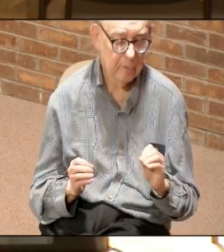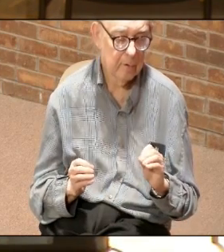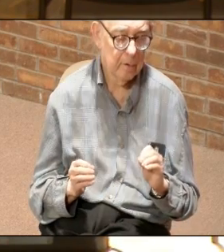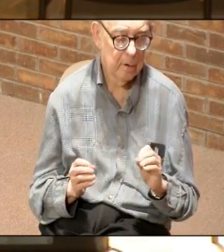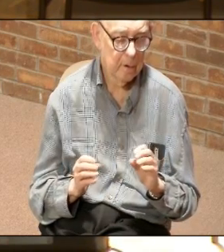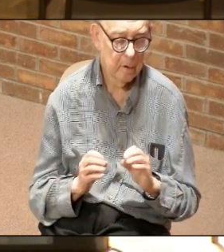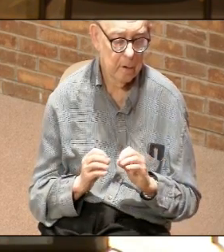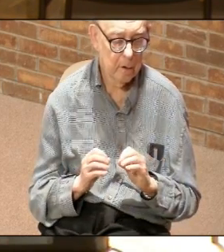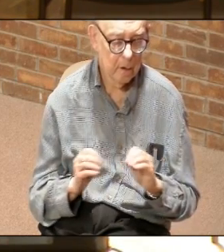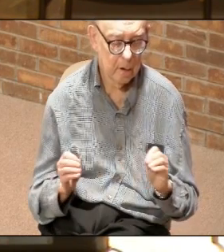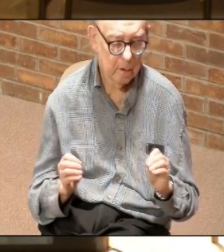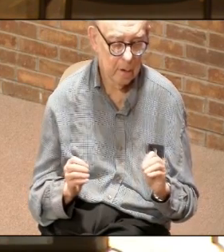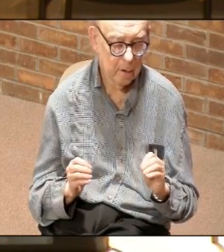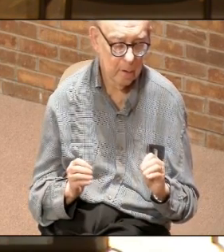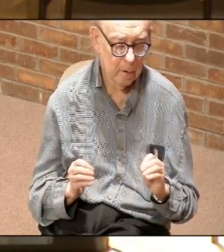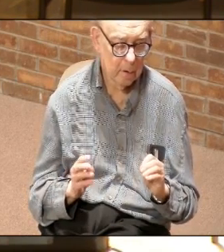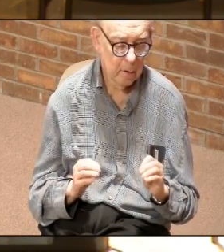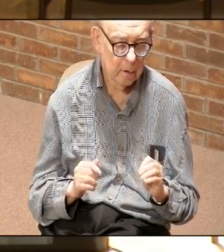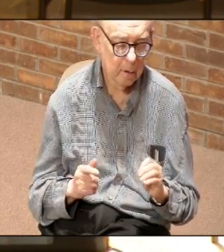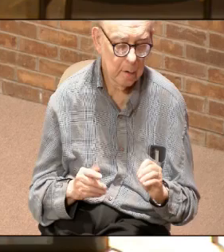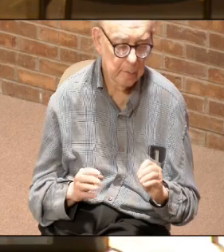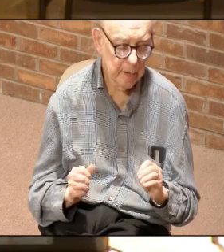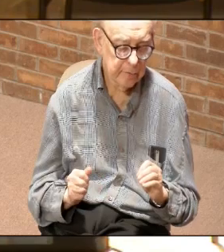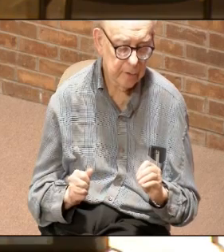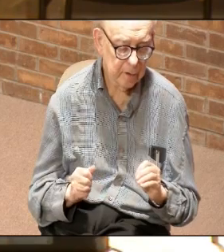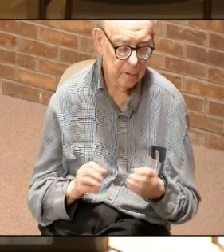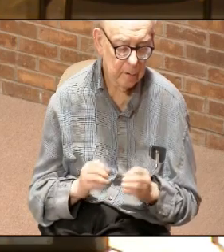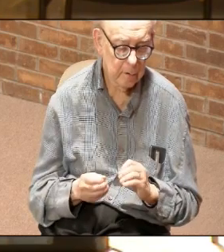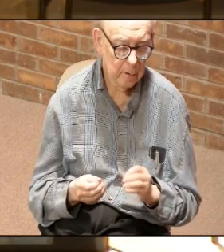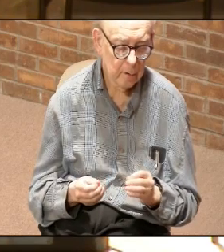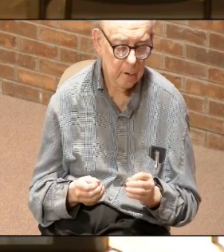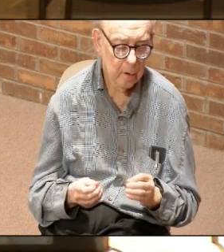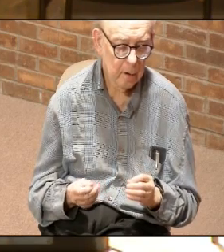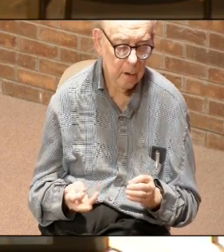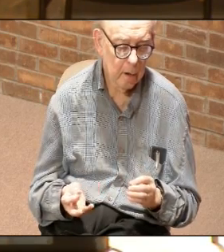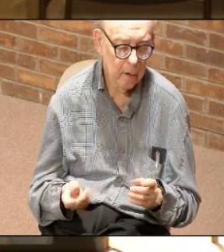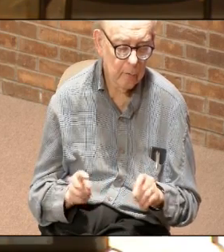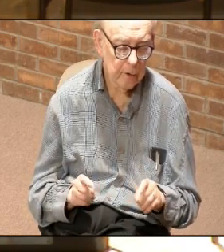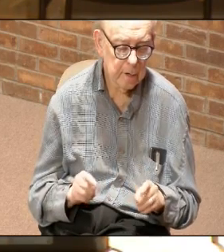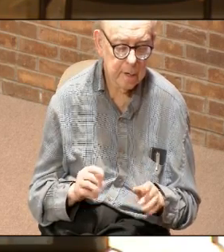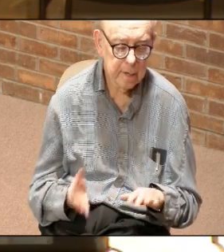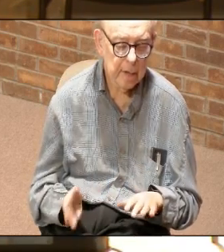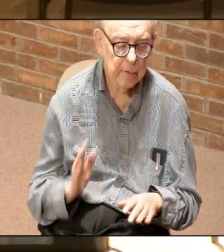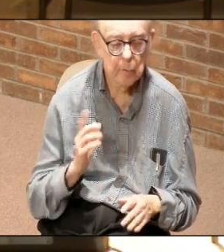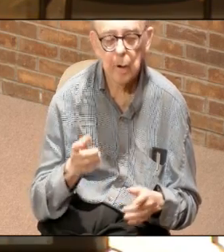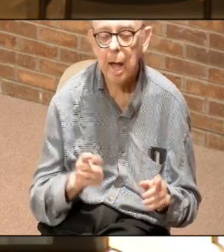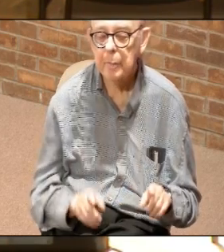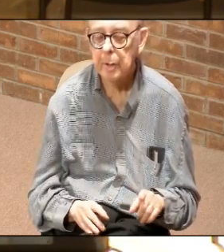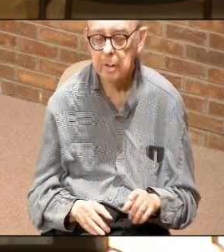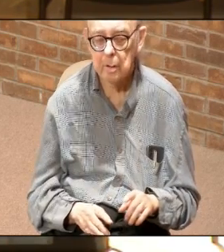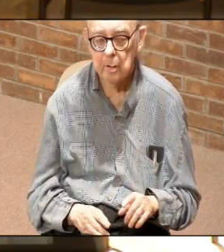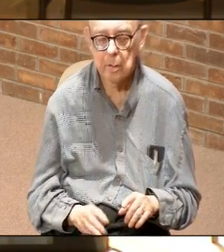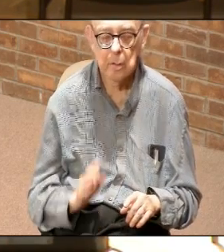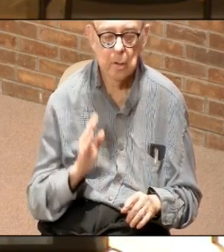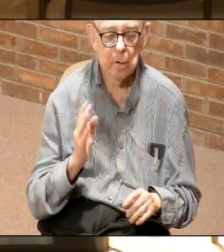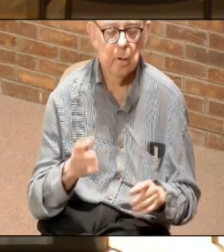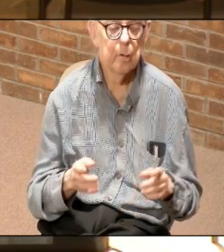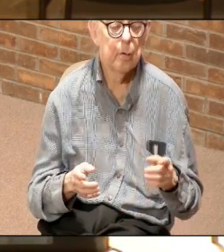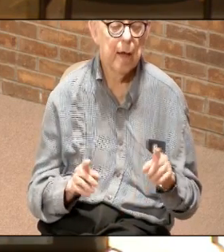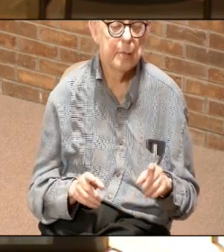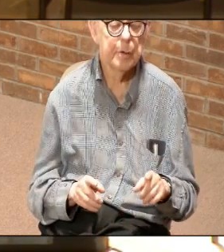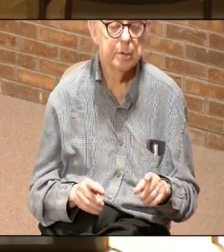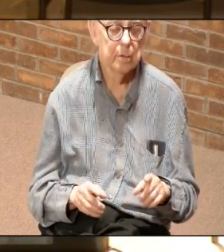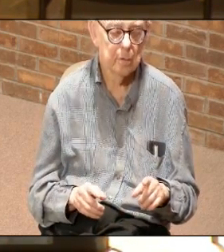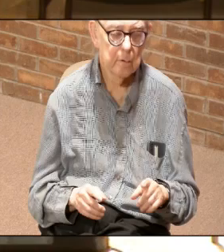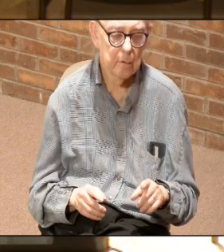There's no magical number of when death is going to occur. It's going to